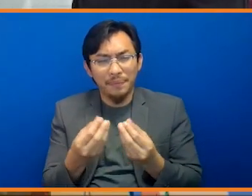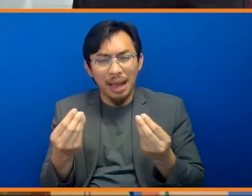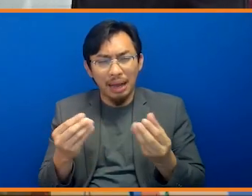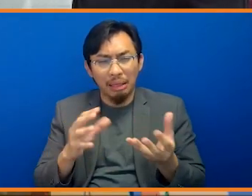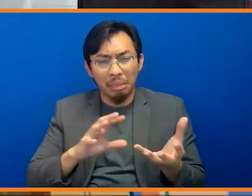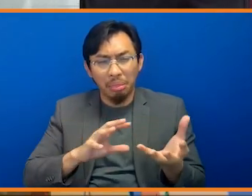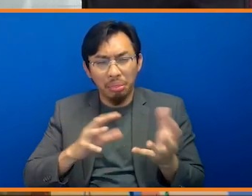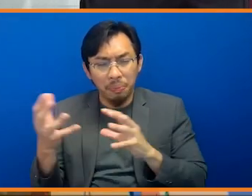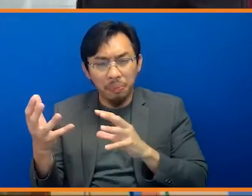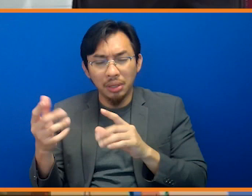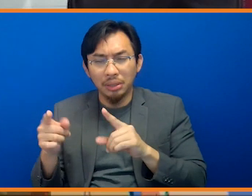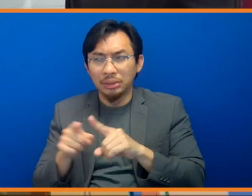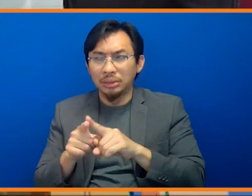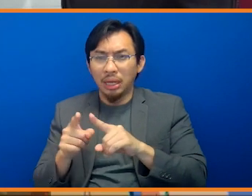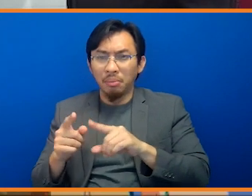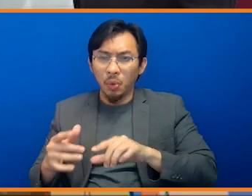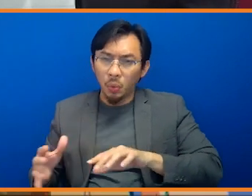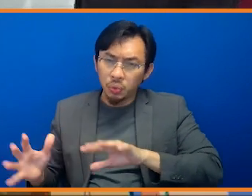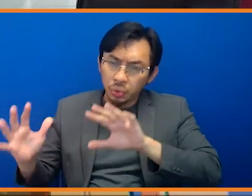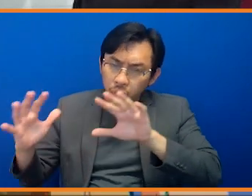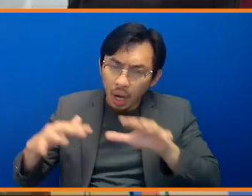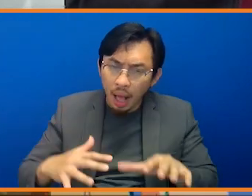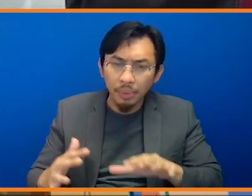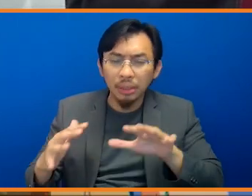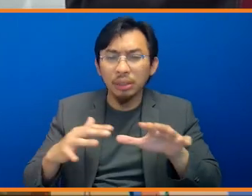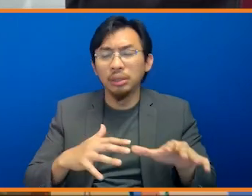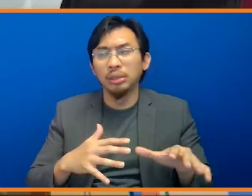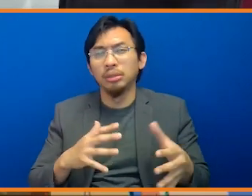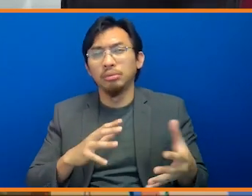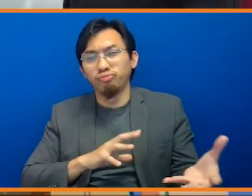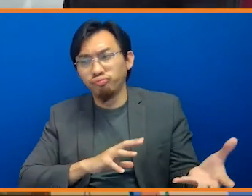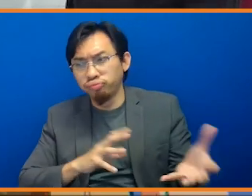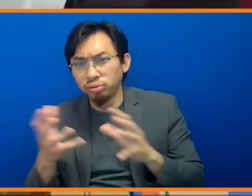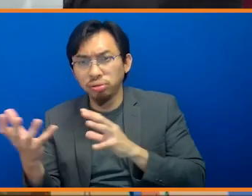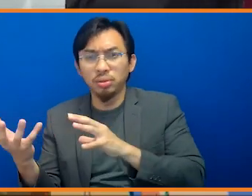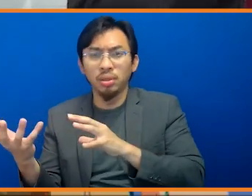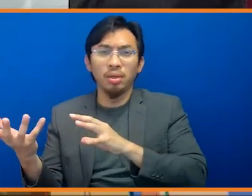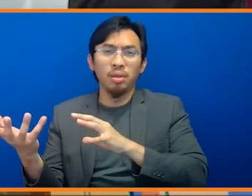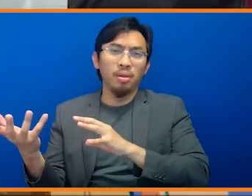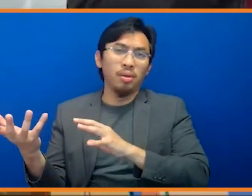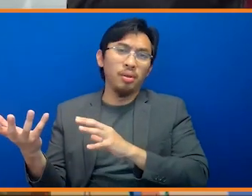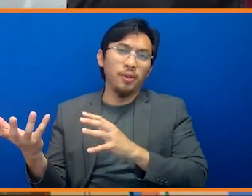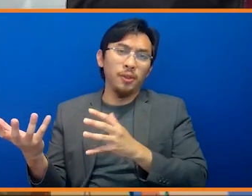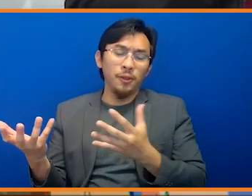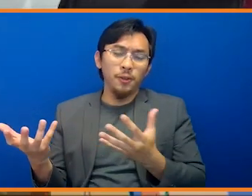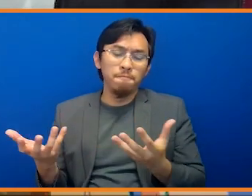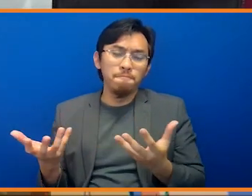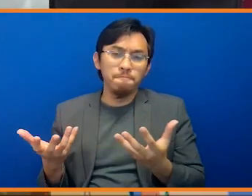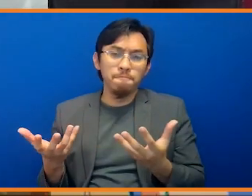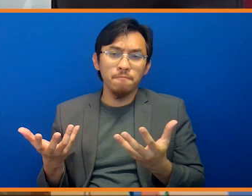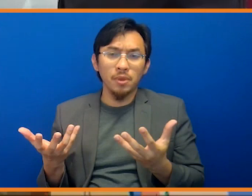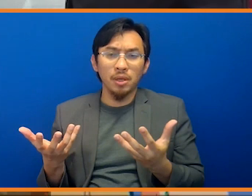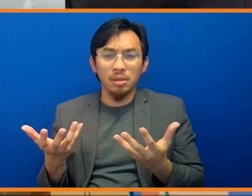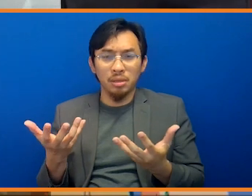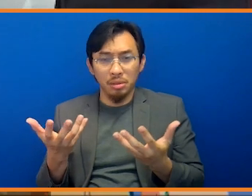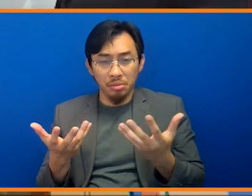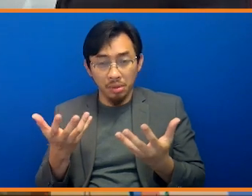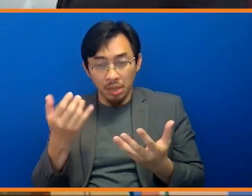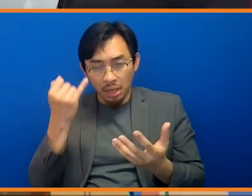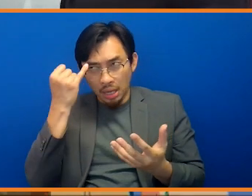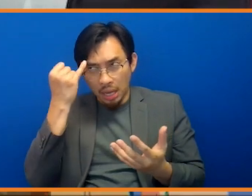many what this tragedy like a tsunami this disaster. So maybe